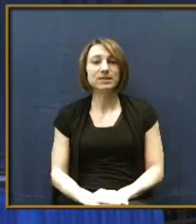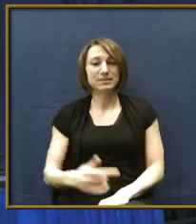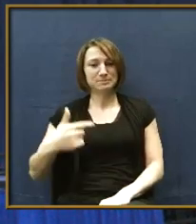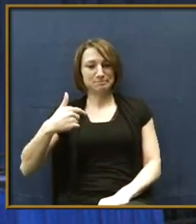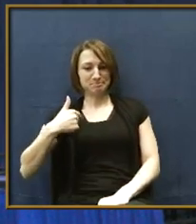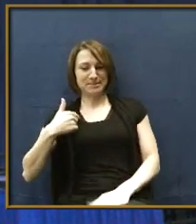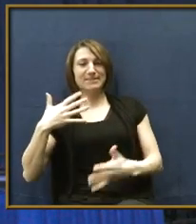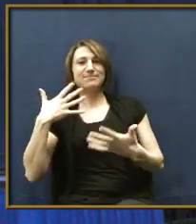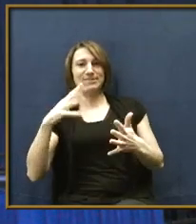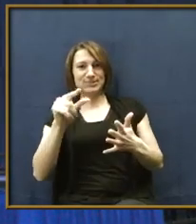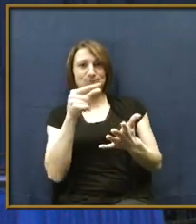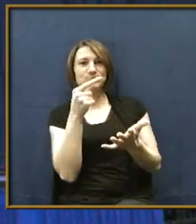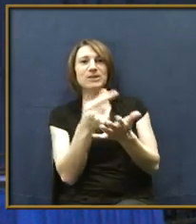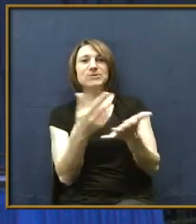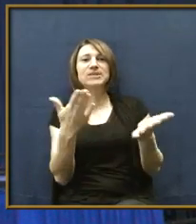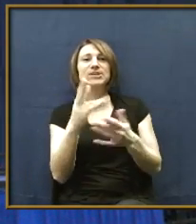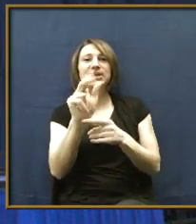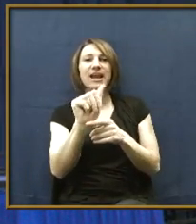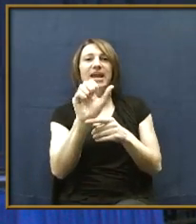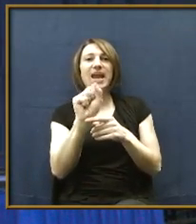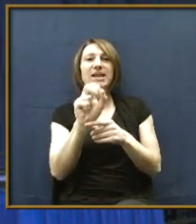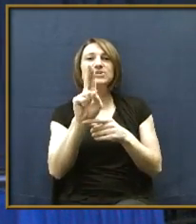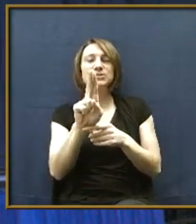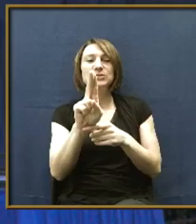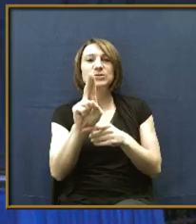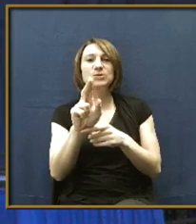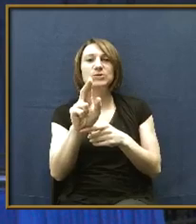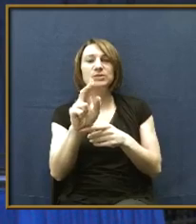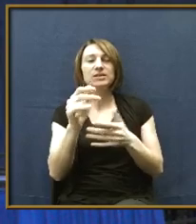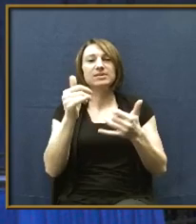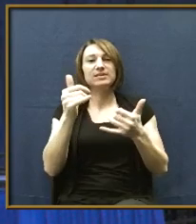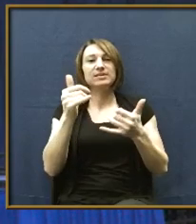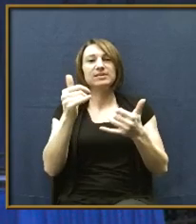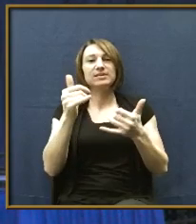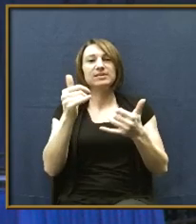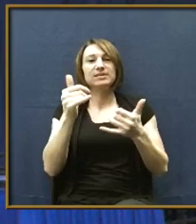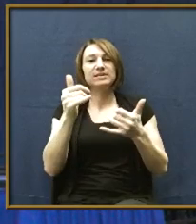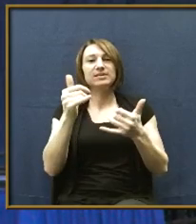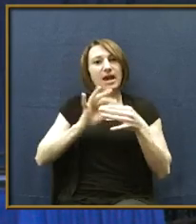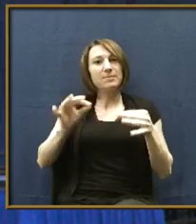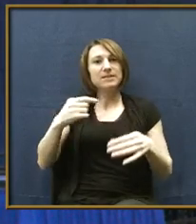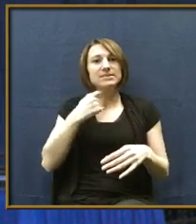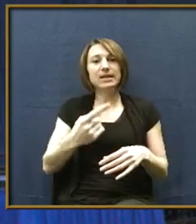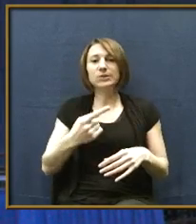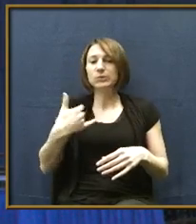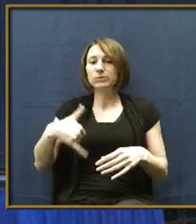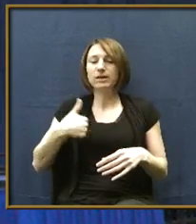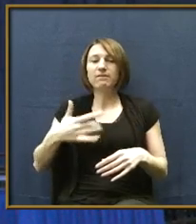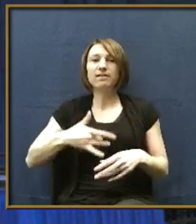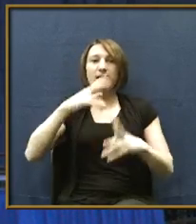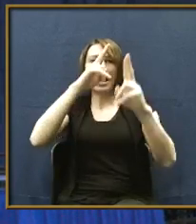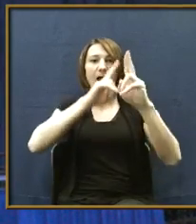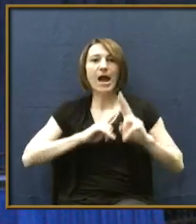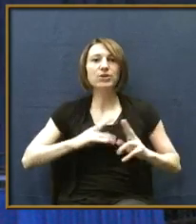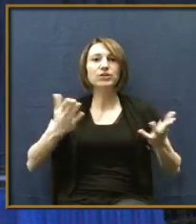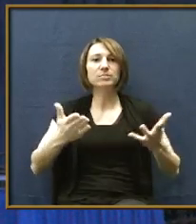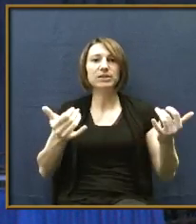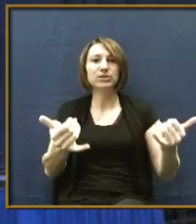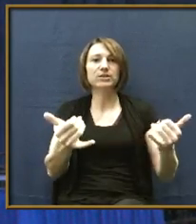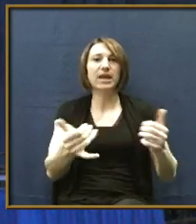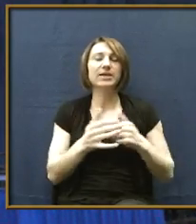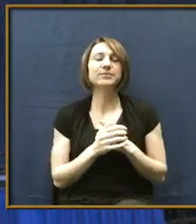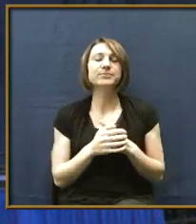Student and graduate of Angelo State University, I want to end by saying, honor to be here with you